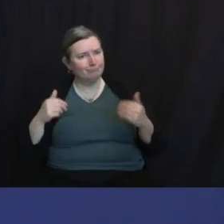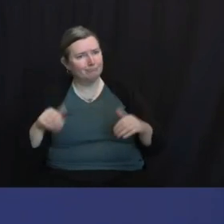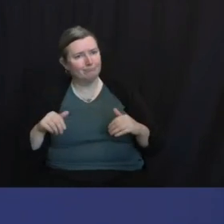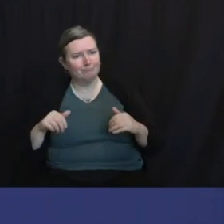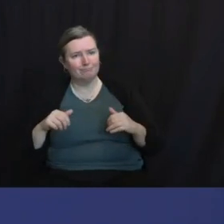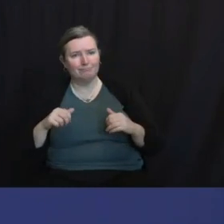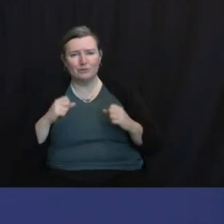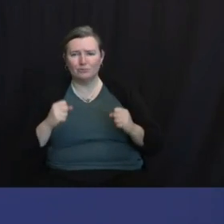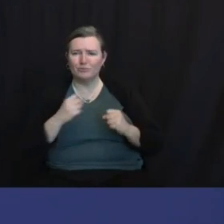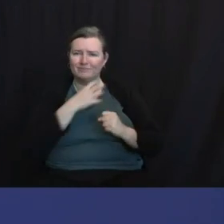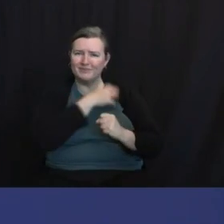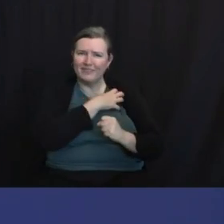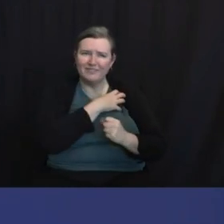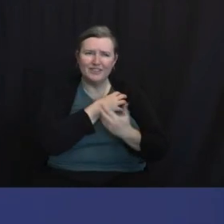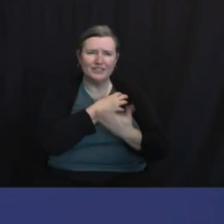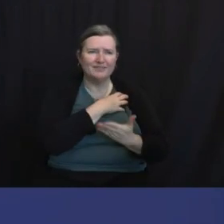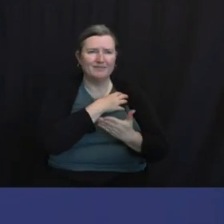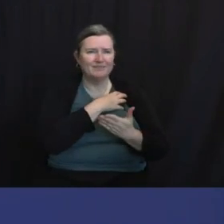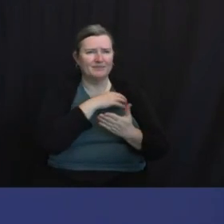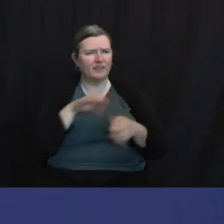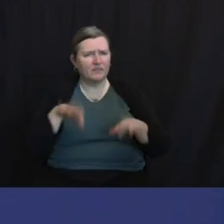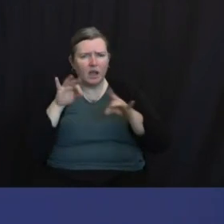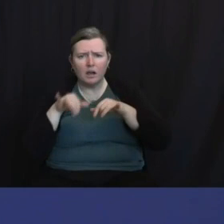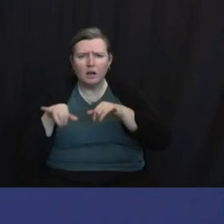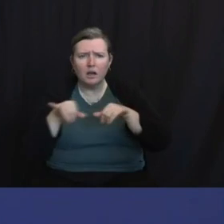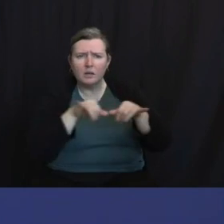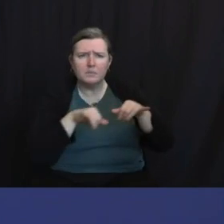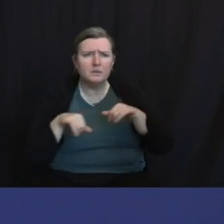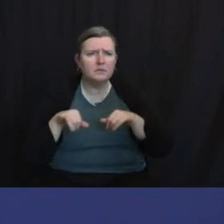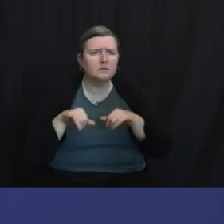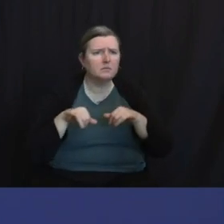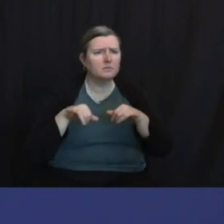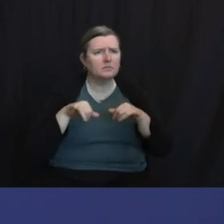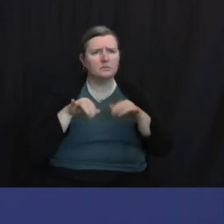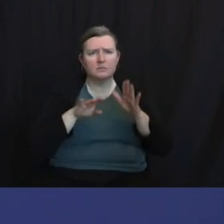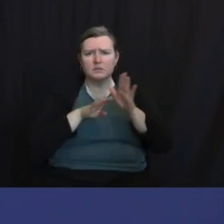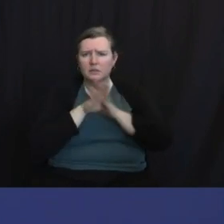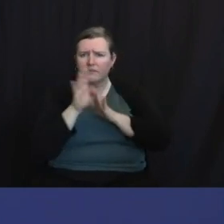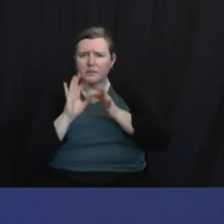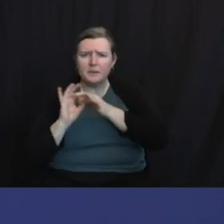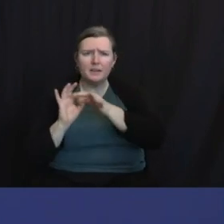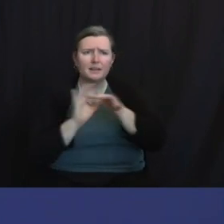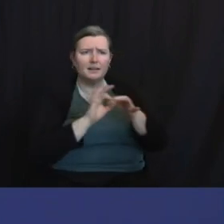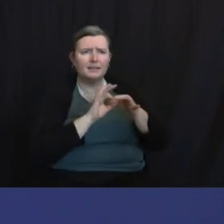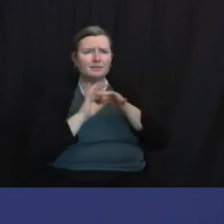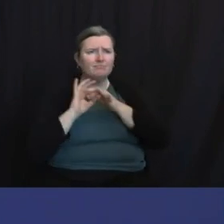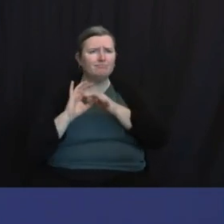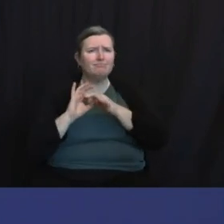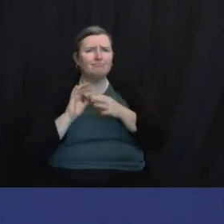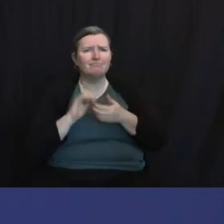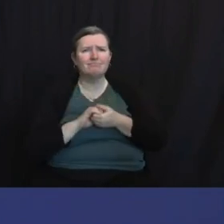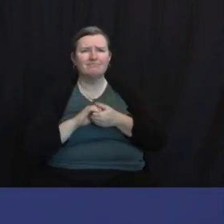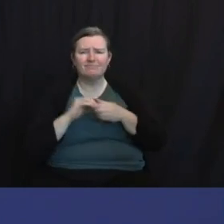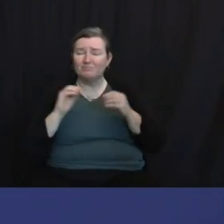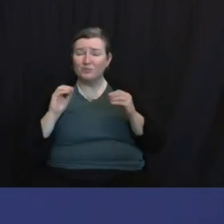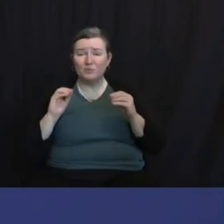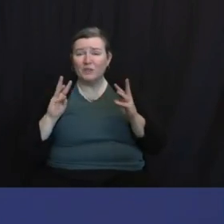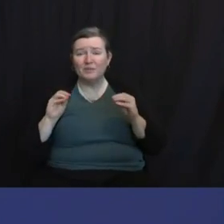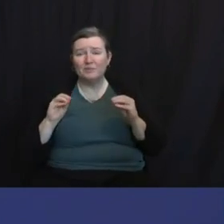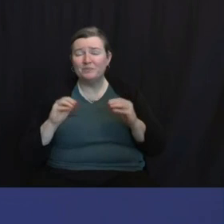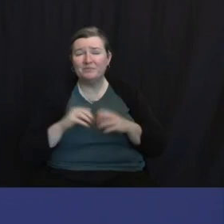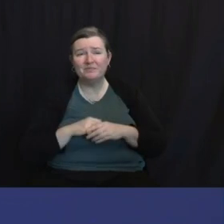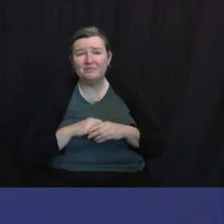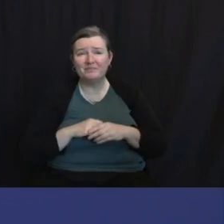deepening law enforcement community relations, which I think New Jersey wears overwhelmingly as a badge of honor. We just got to make sure within the